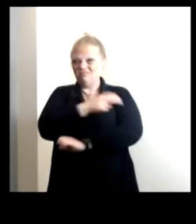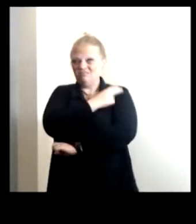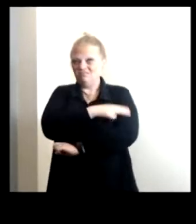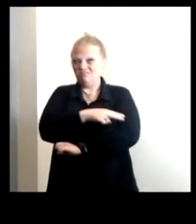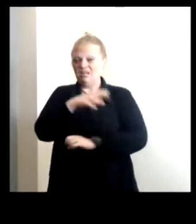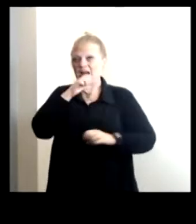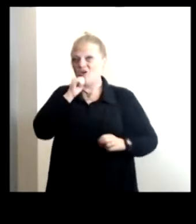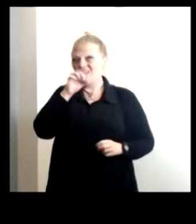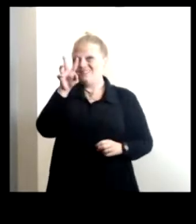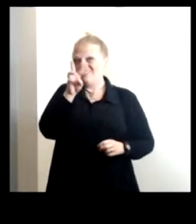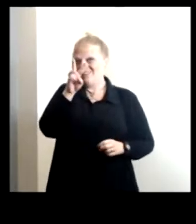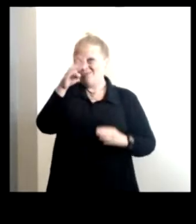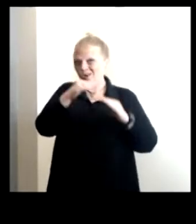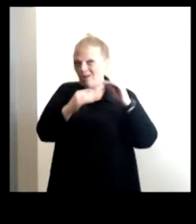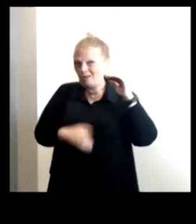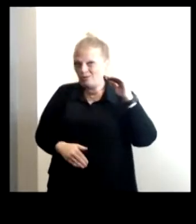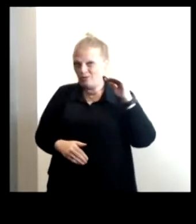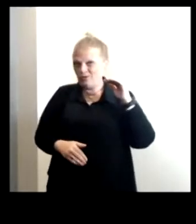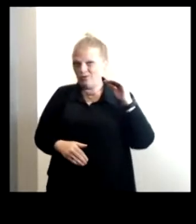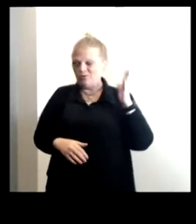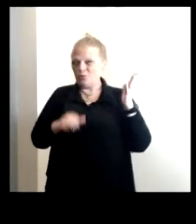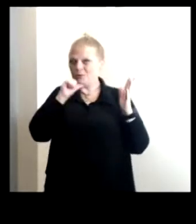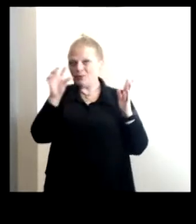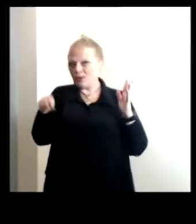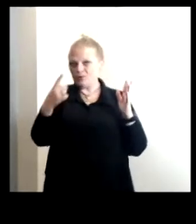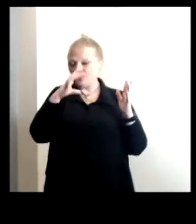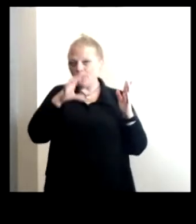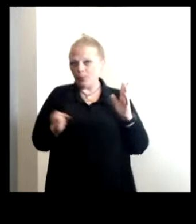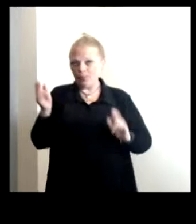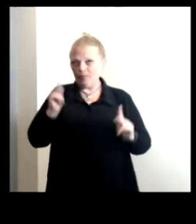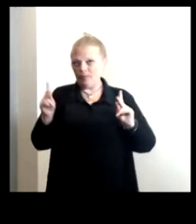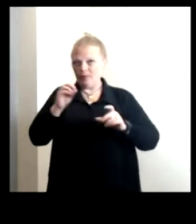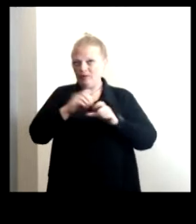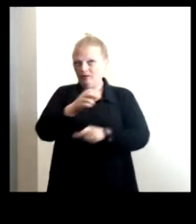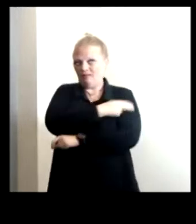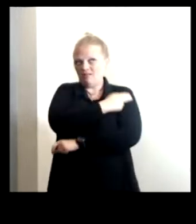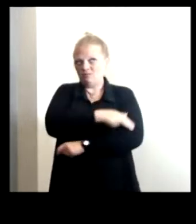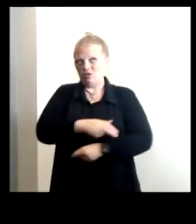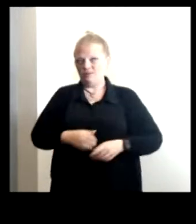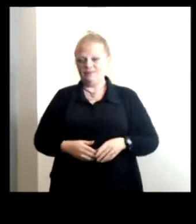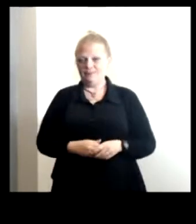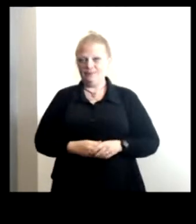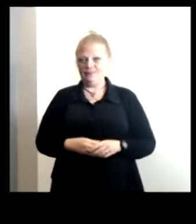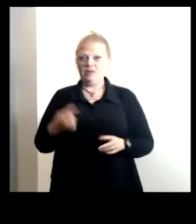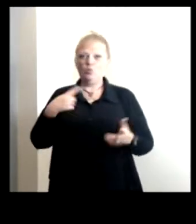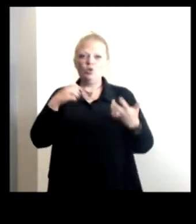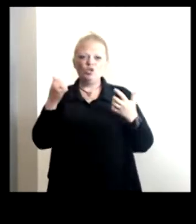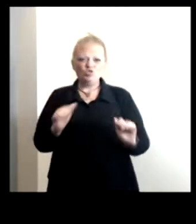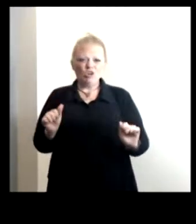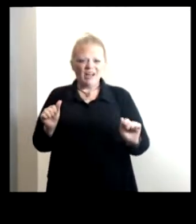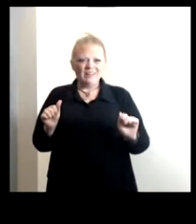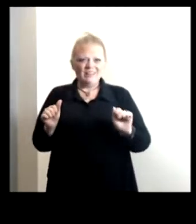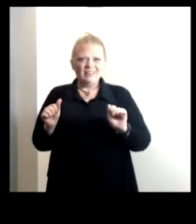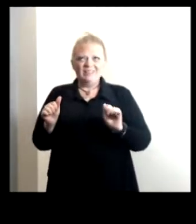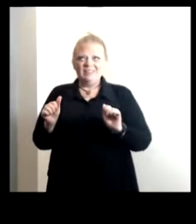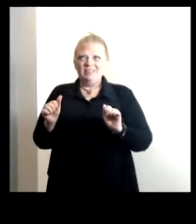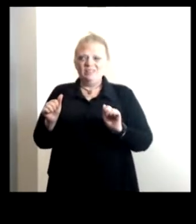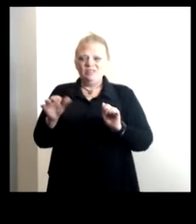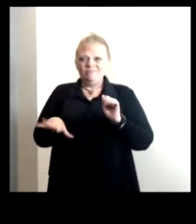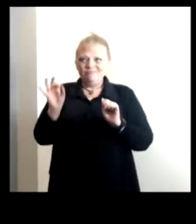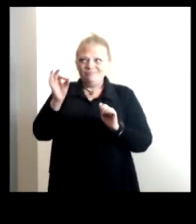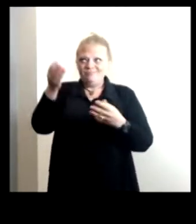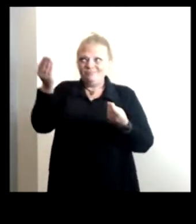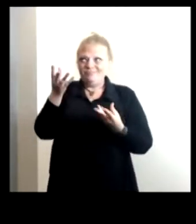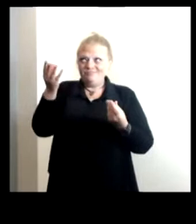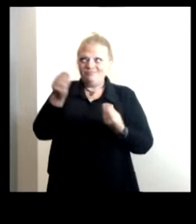individuals 64 and under, so it's just not old individuals who are in the hospital with COVID. We are trying to get information on those